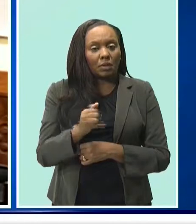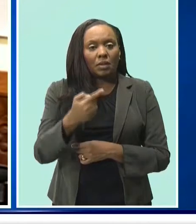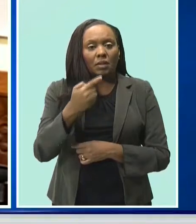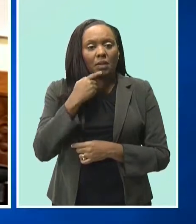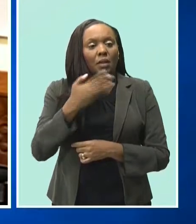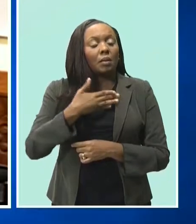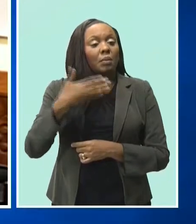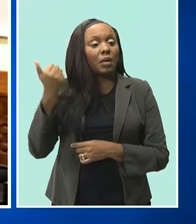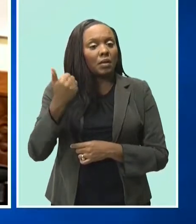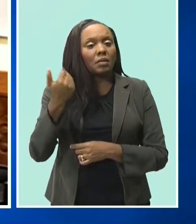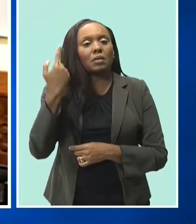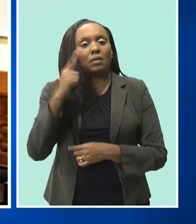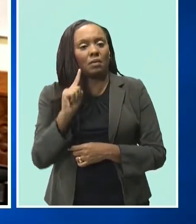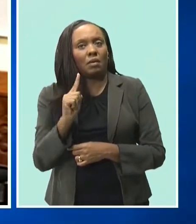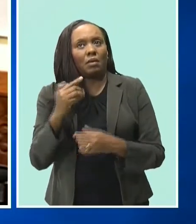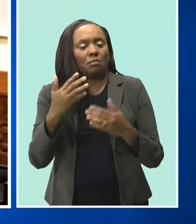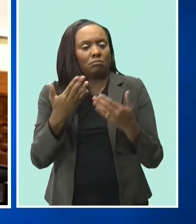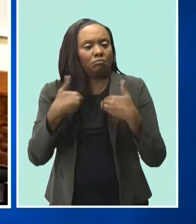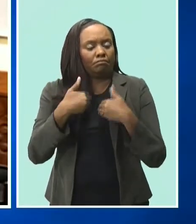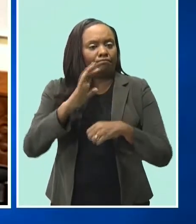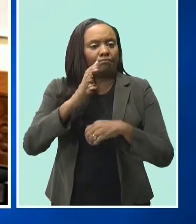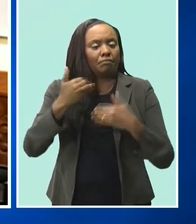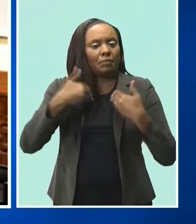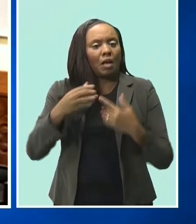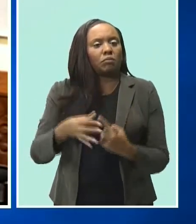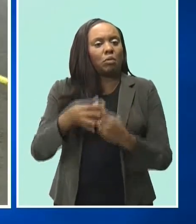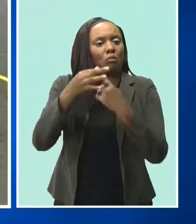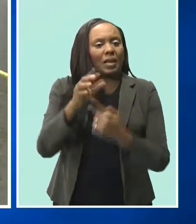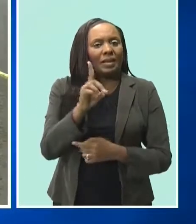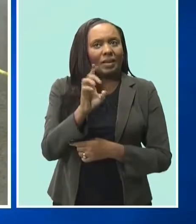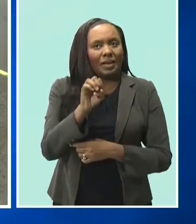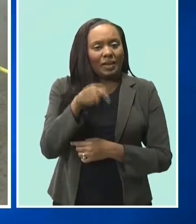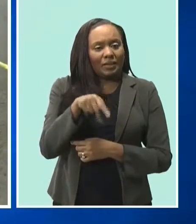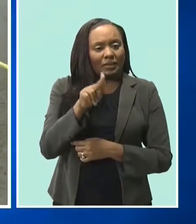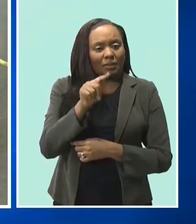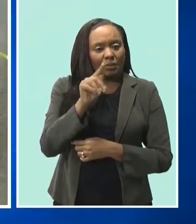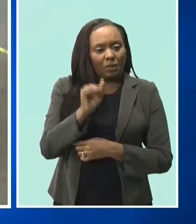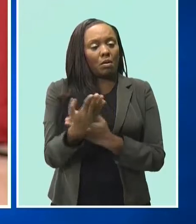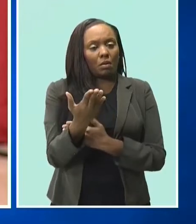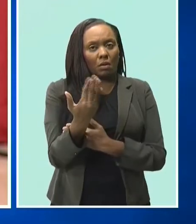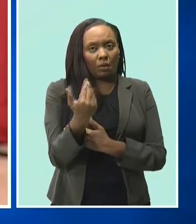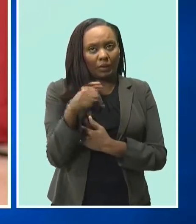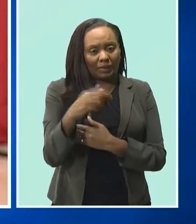NewsNight Headlines was brought to you compliments Omega XL.